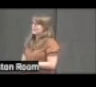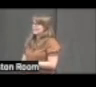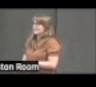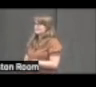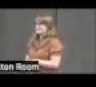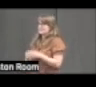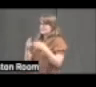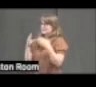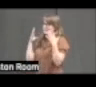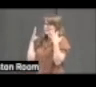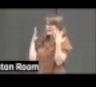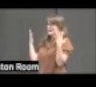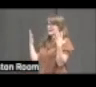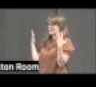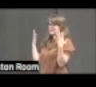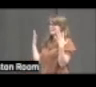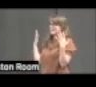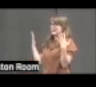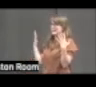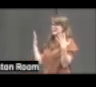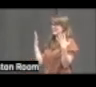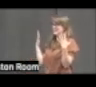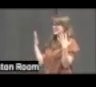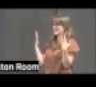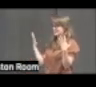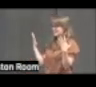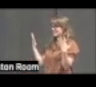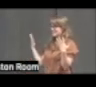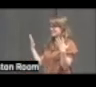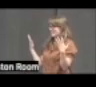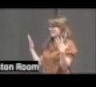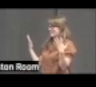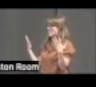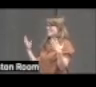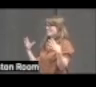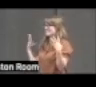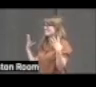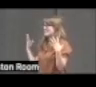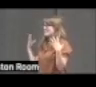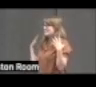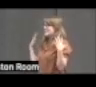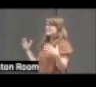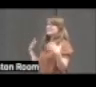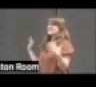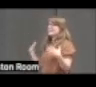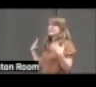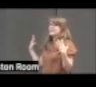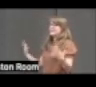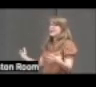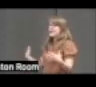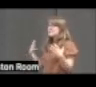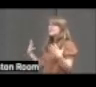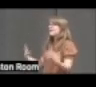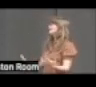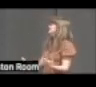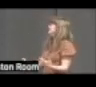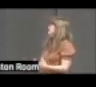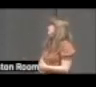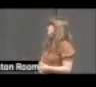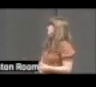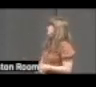I kind of was like, what happened to Darwin and sexual selection? And like all of these very